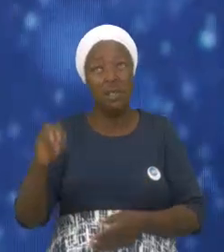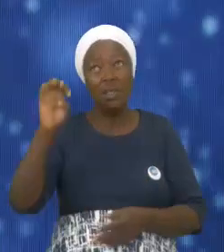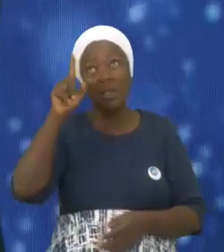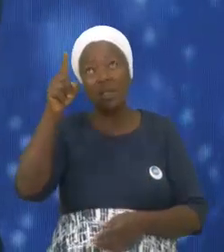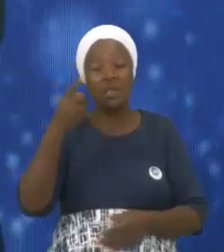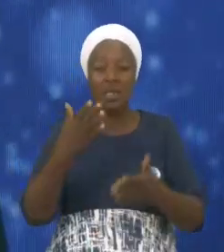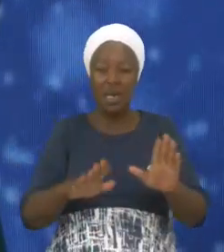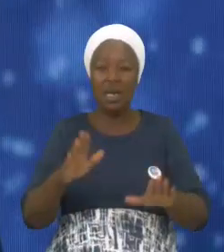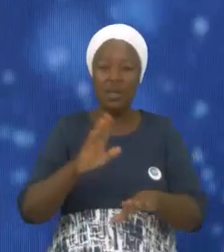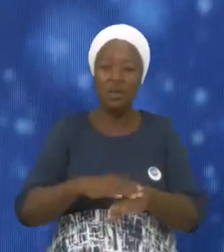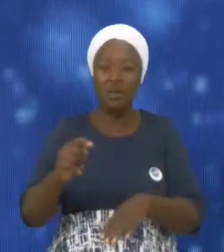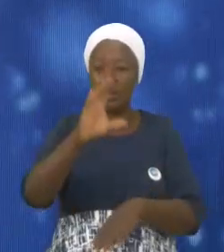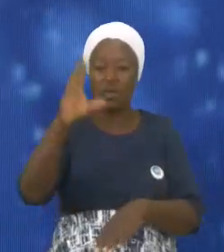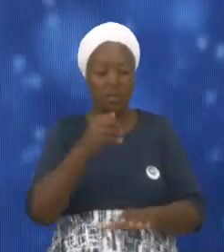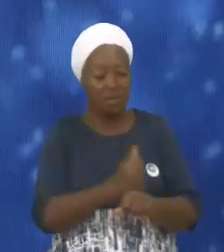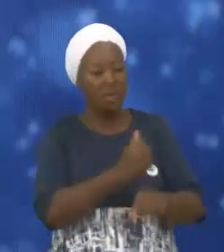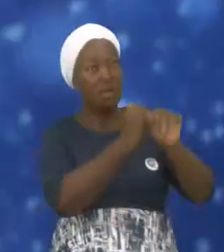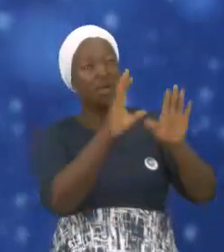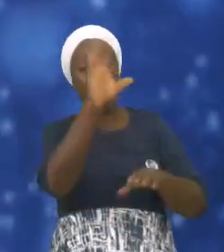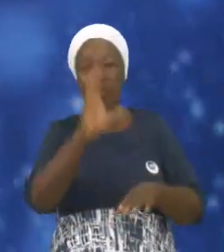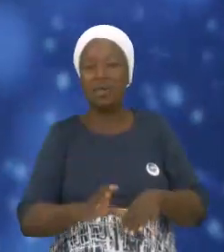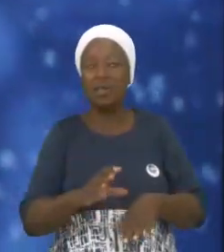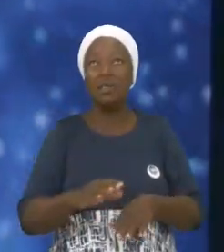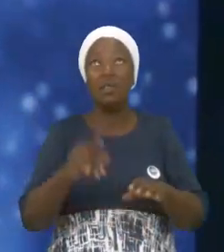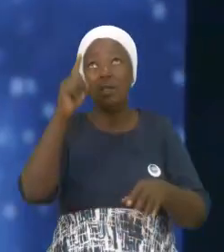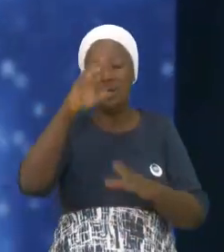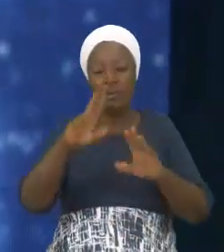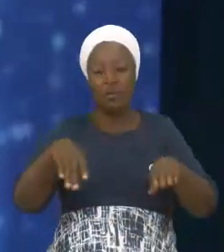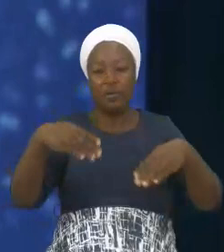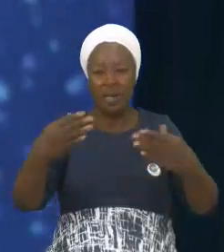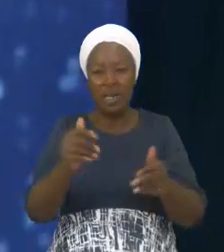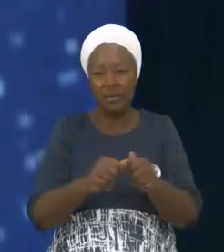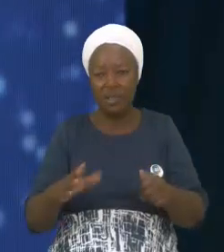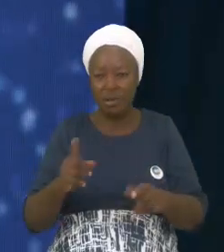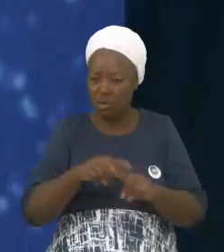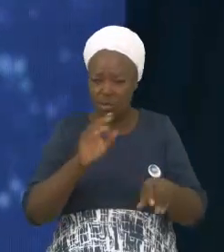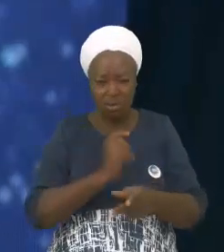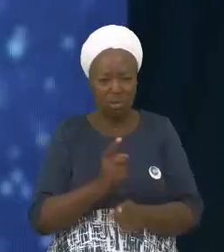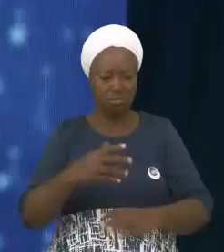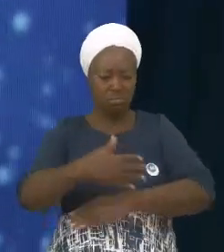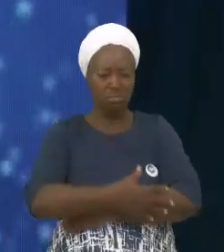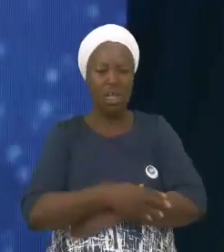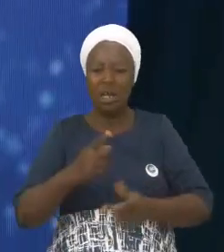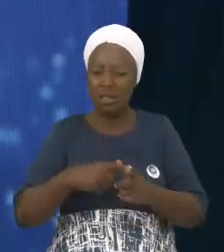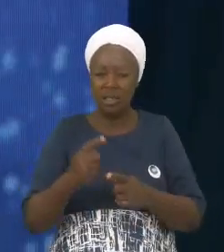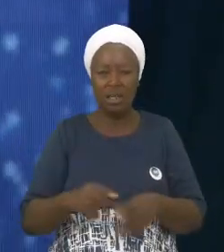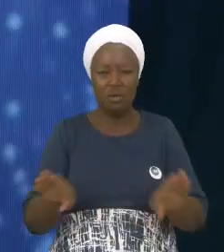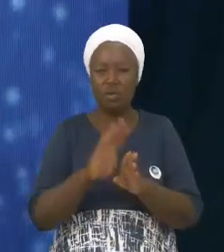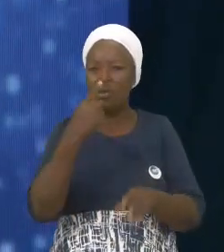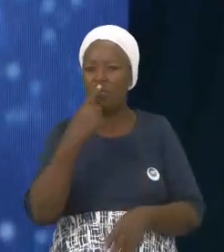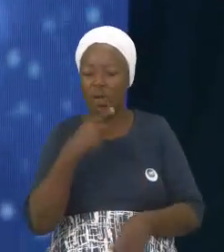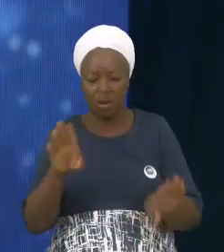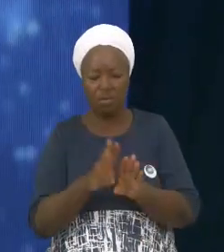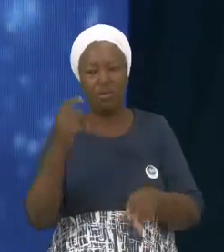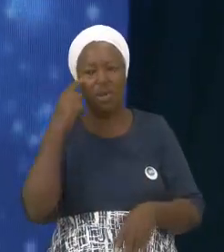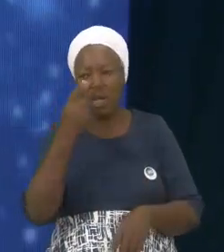He's provided everything. But you don't just fold your hands and close your mouth and close your eyes and